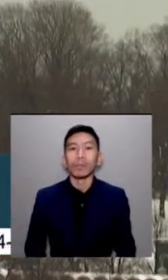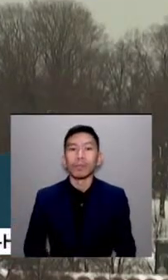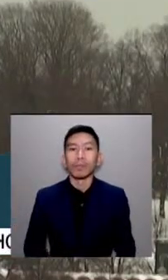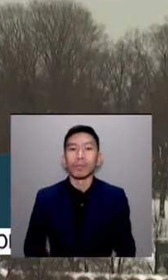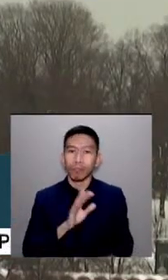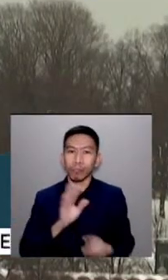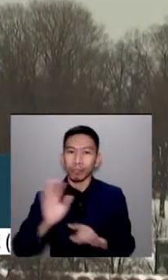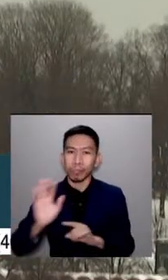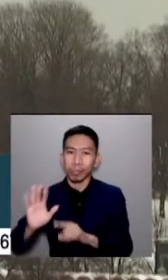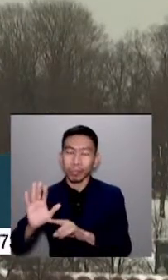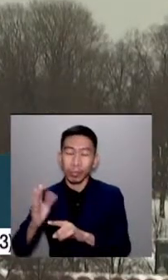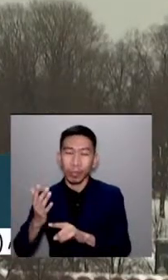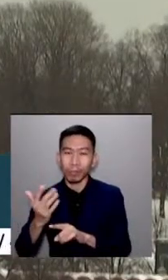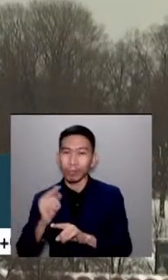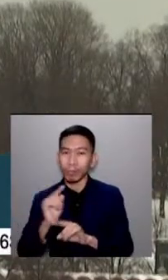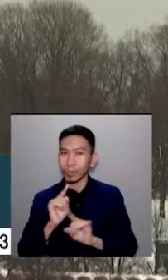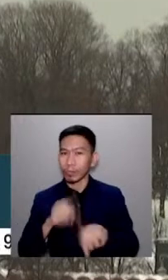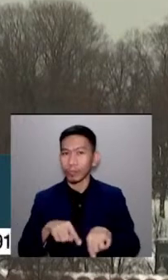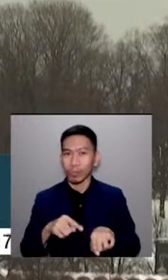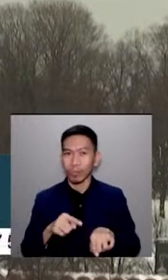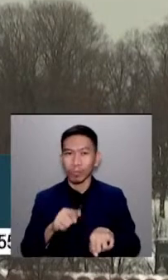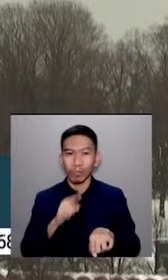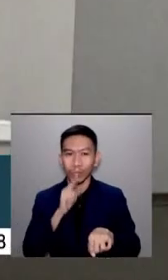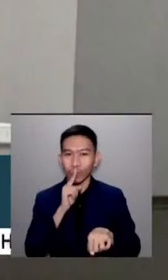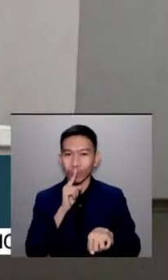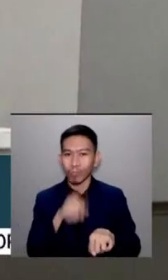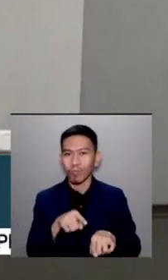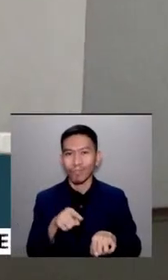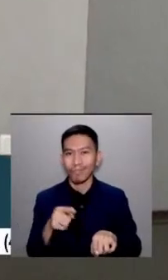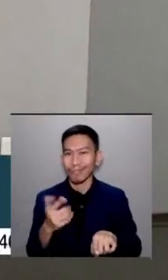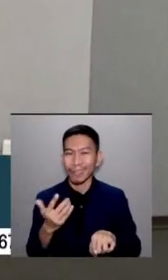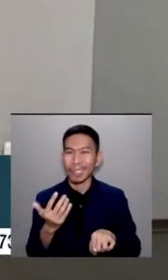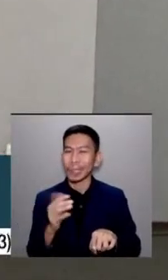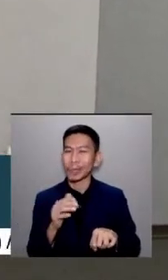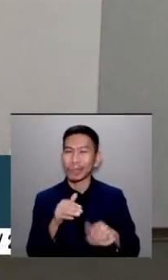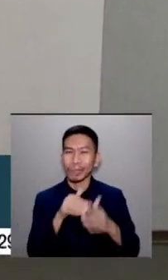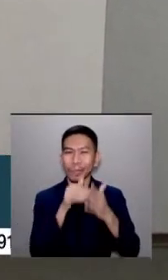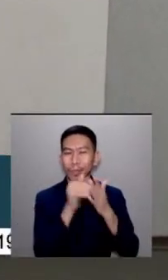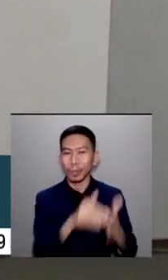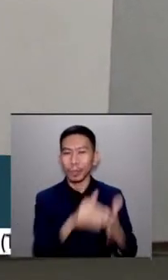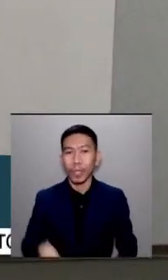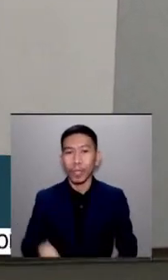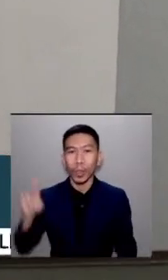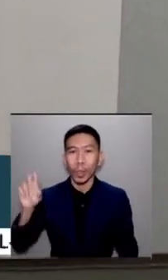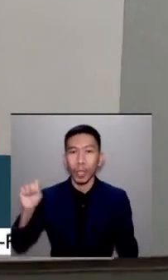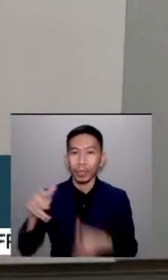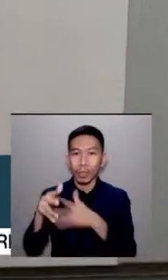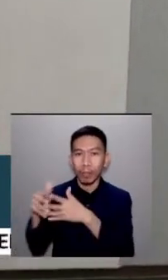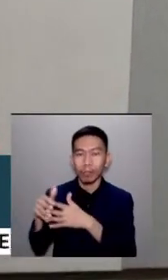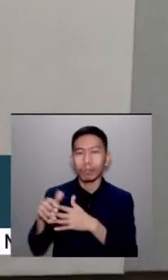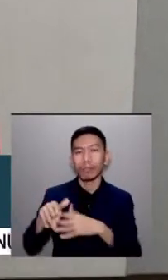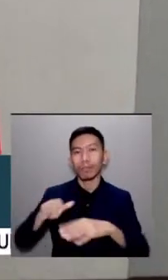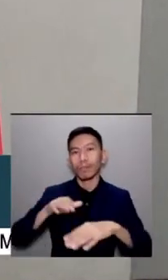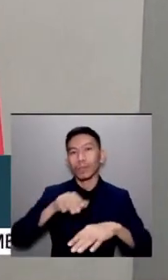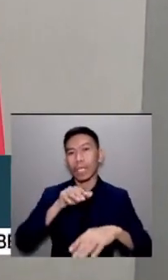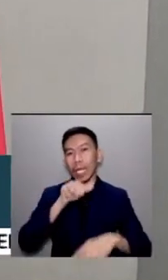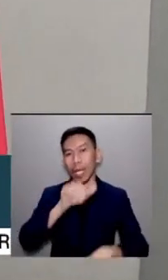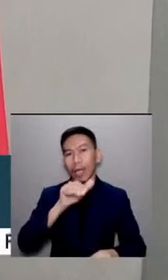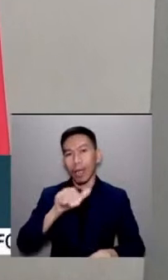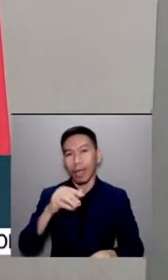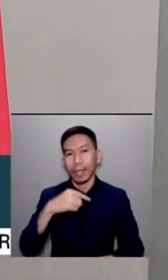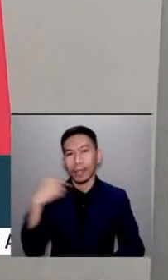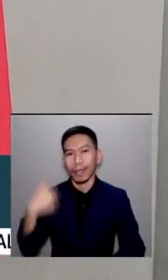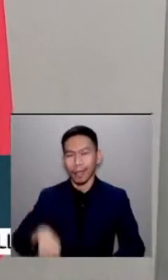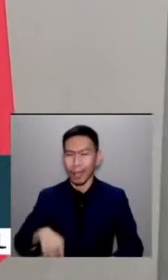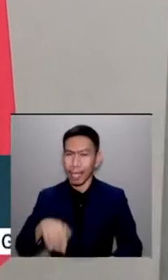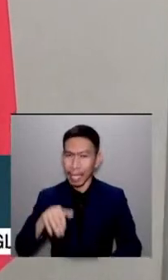key demands did not leave much room for optimism. The U.S. on Thursday called on China to use its influence with Russia to